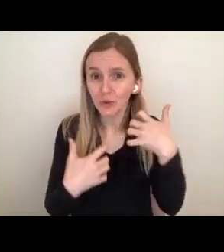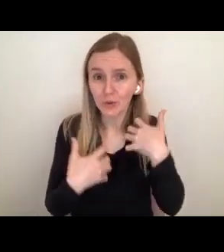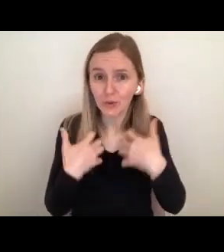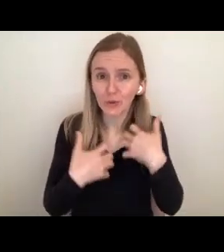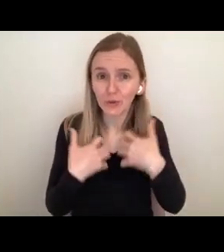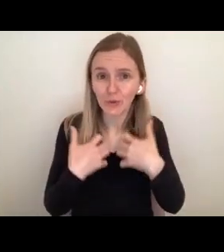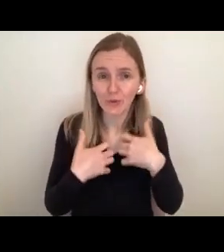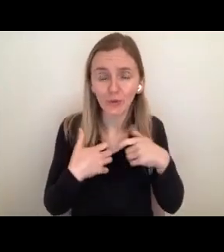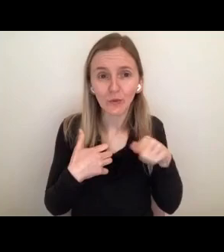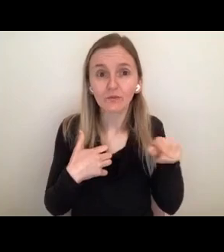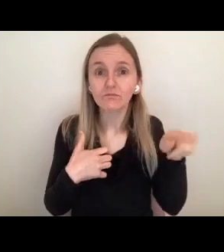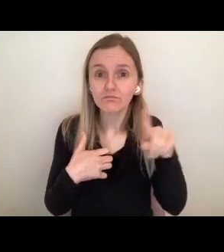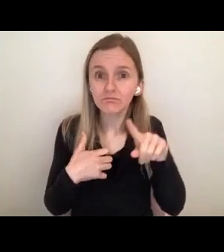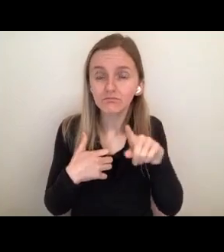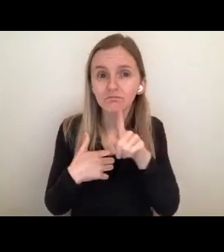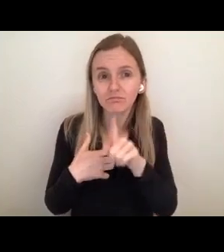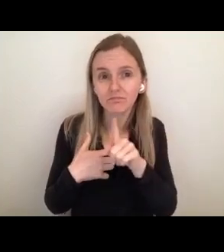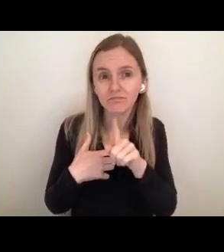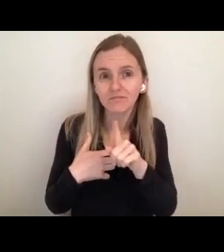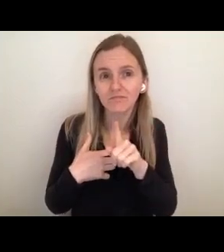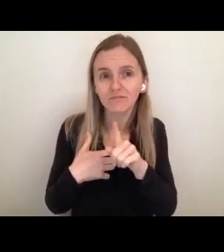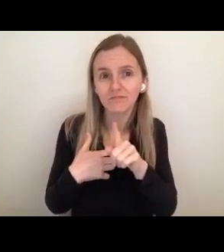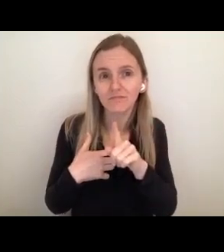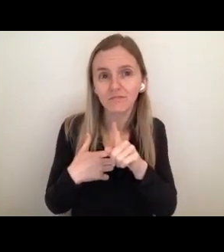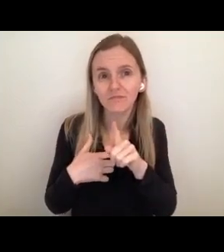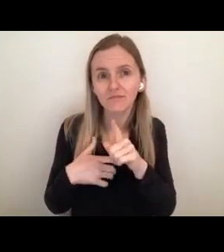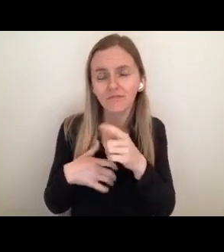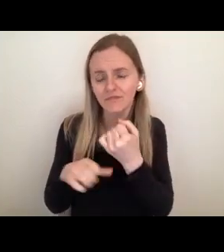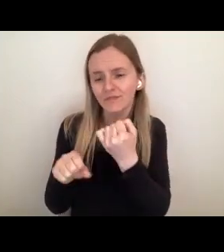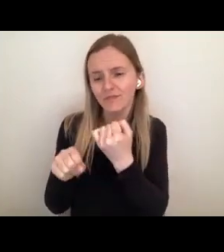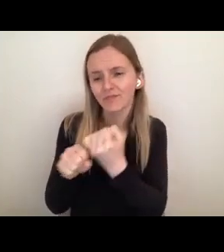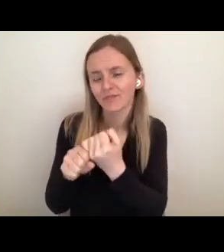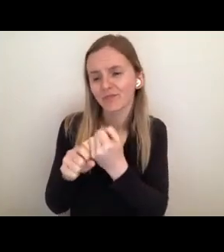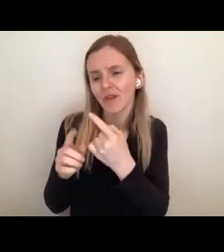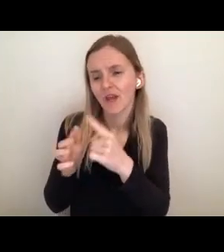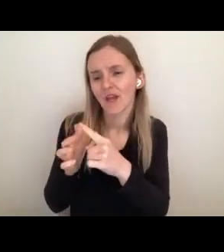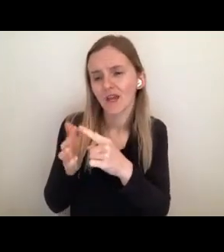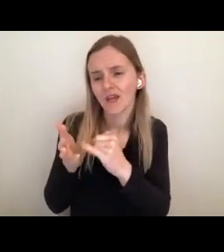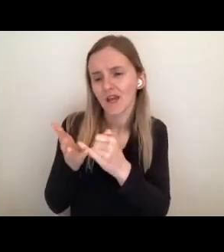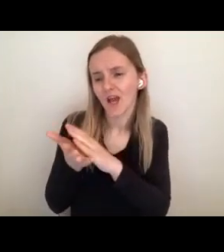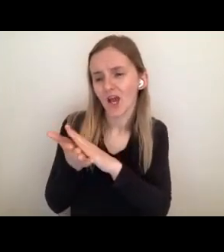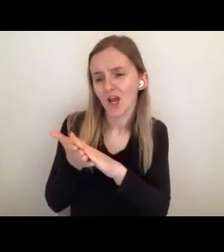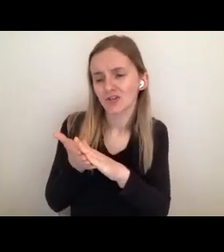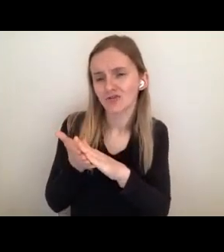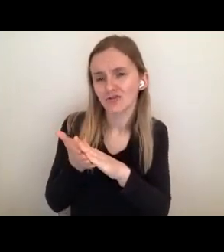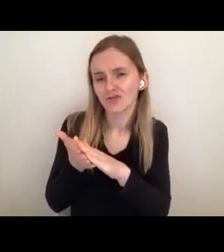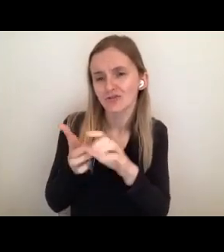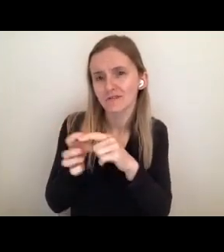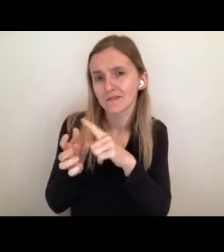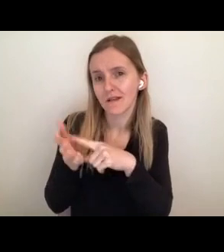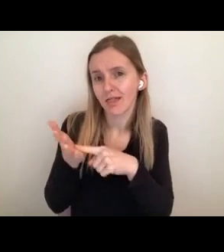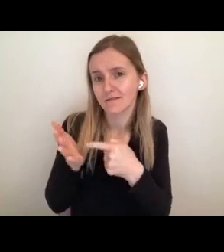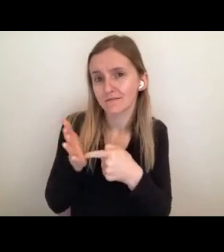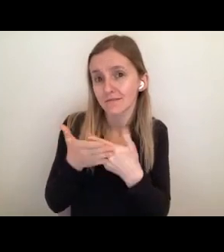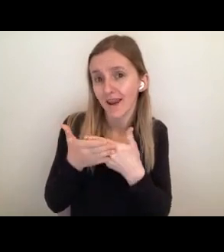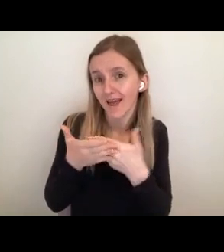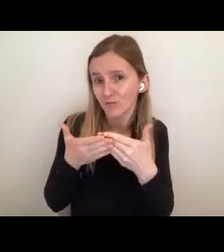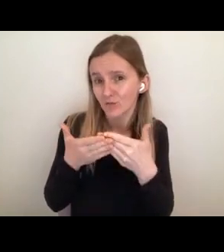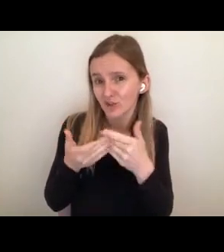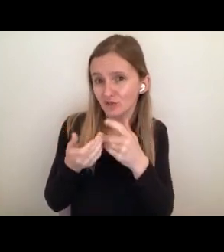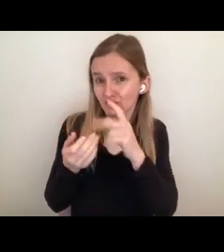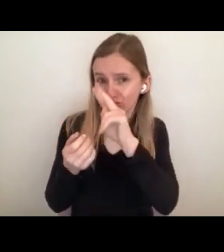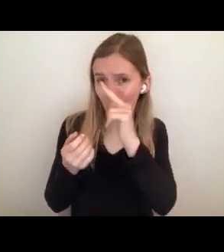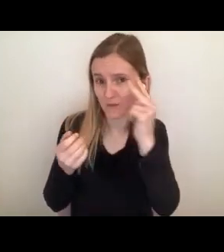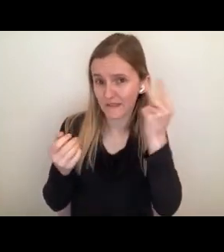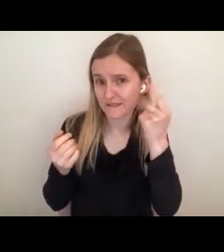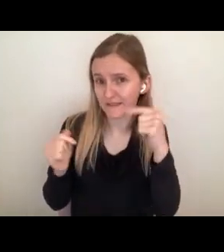look particularly at something called Gestalt language processing. I can't go into it now, but yeah,